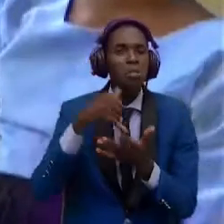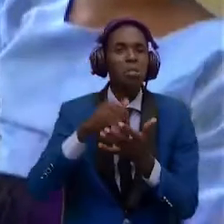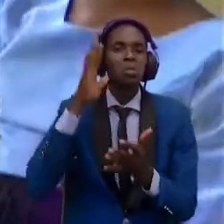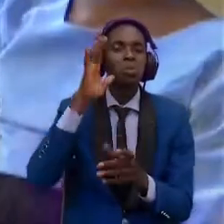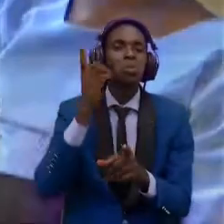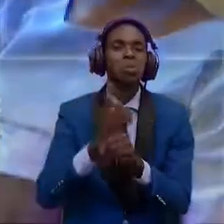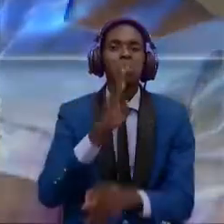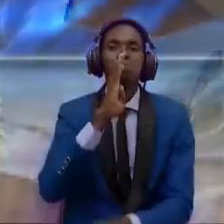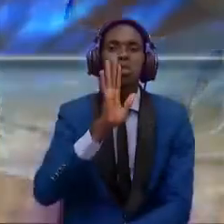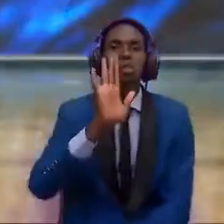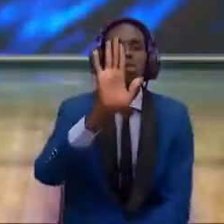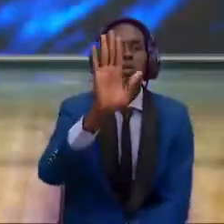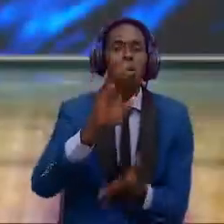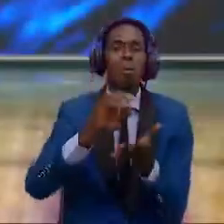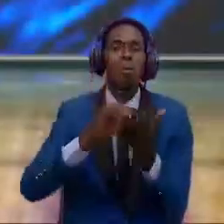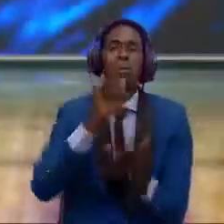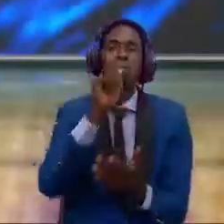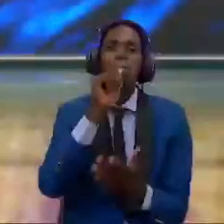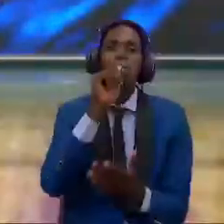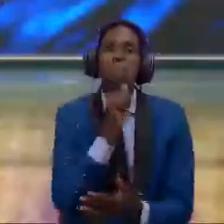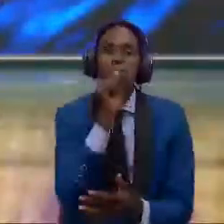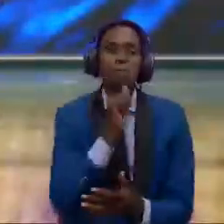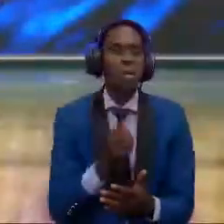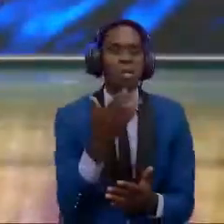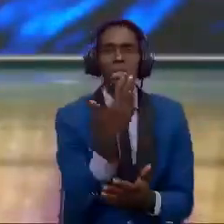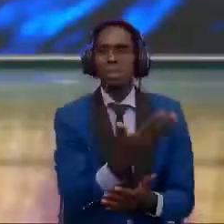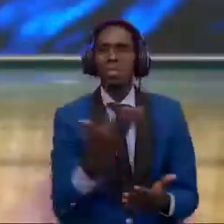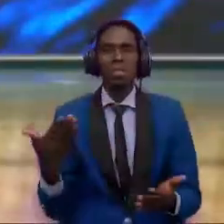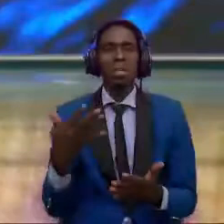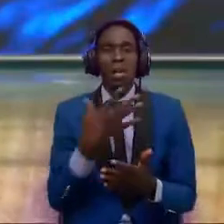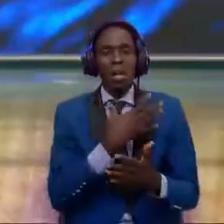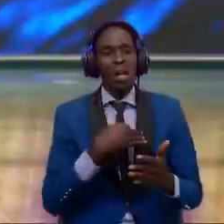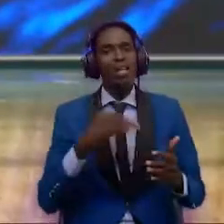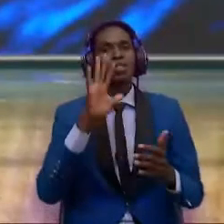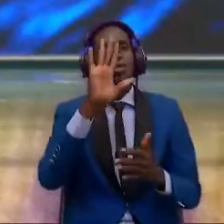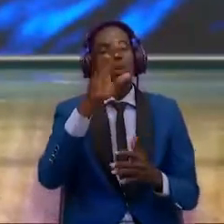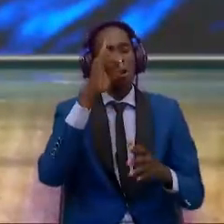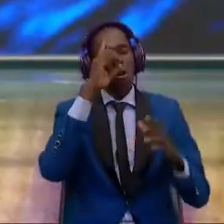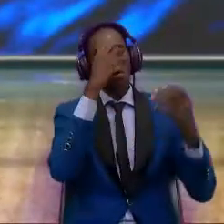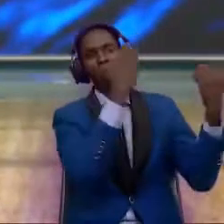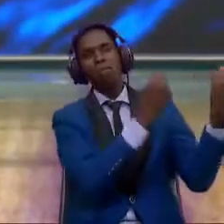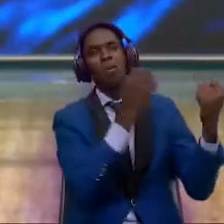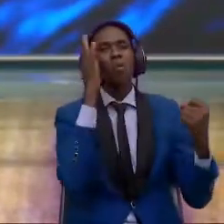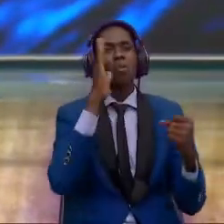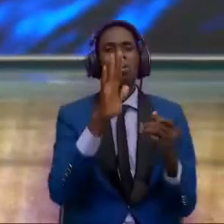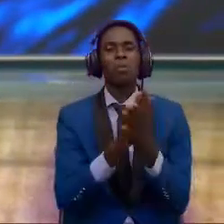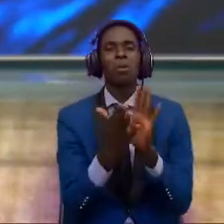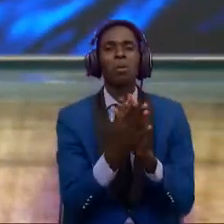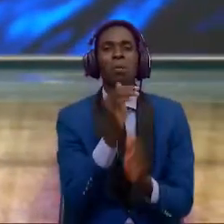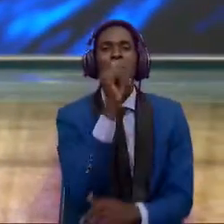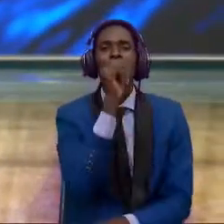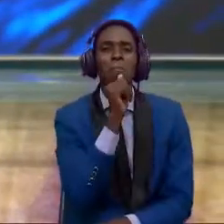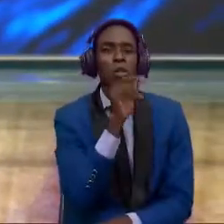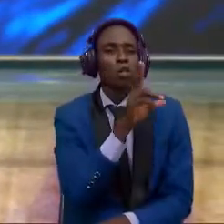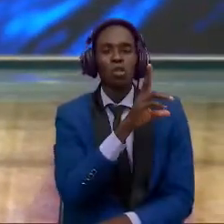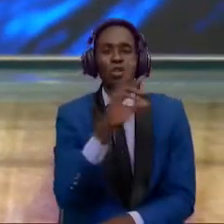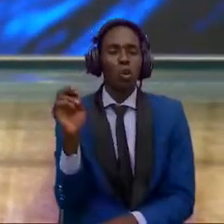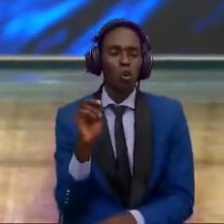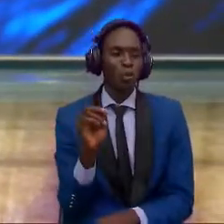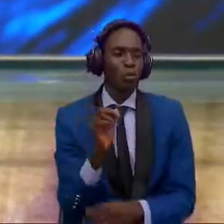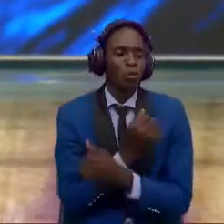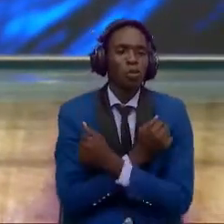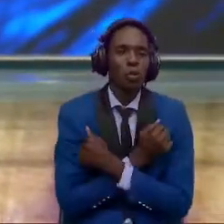private thing. And you may have faith, and the faith will be private. If there is no purpose, long-suffering,